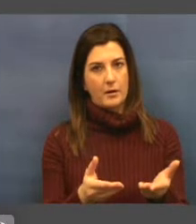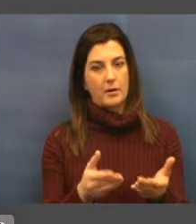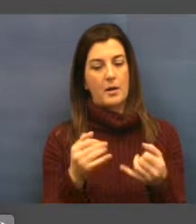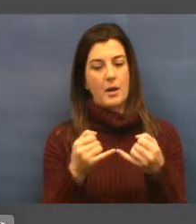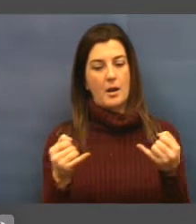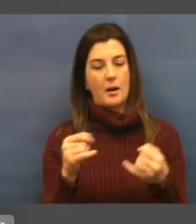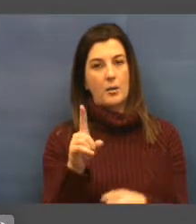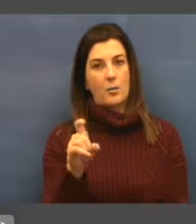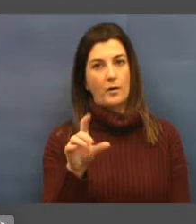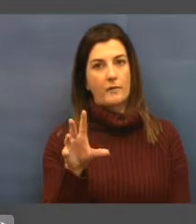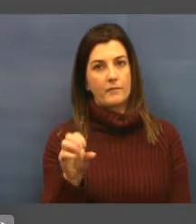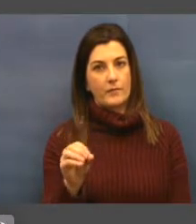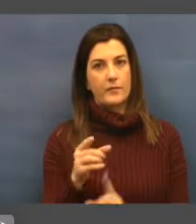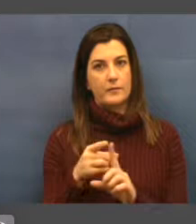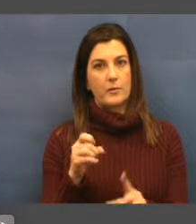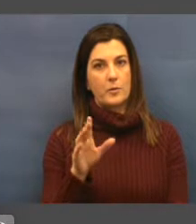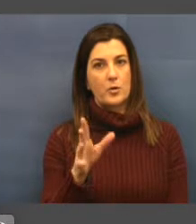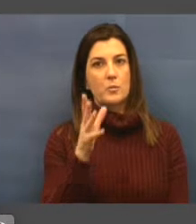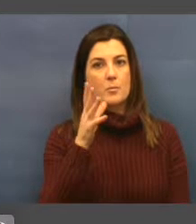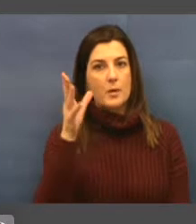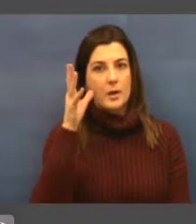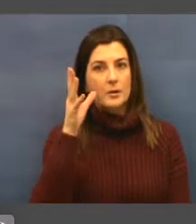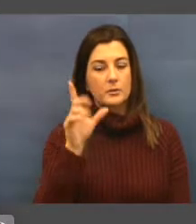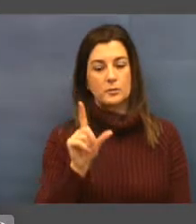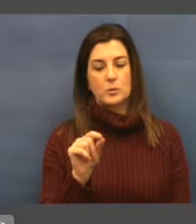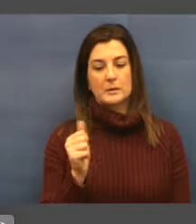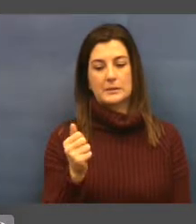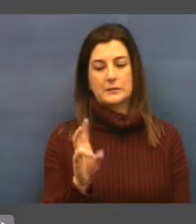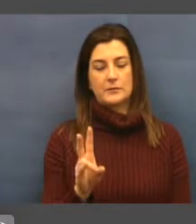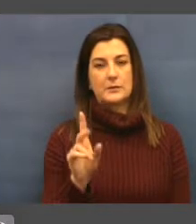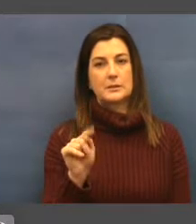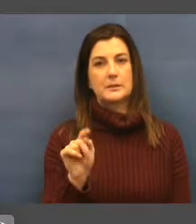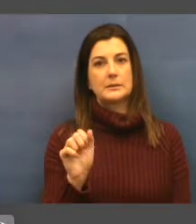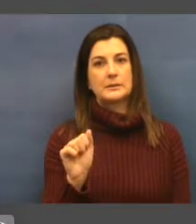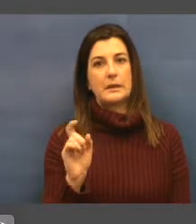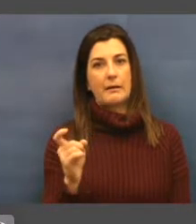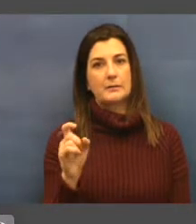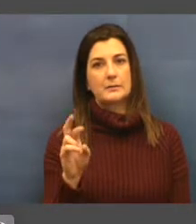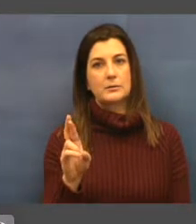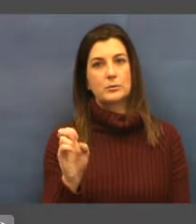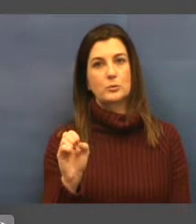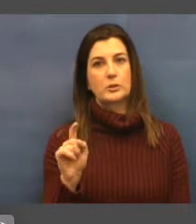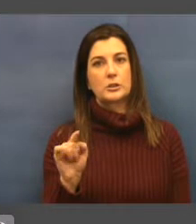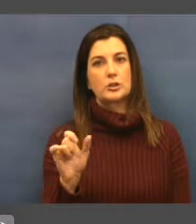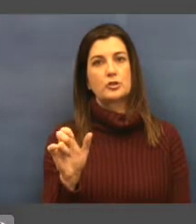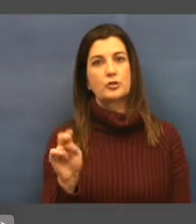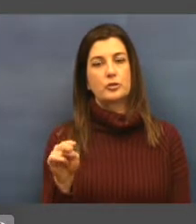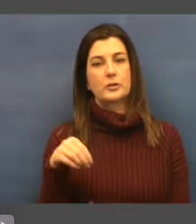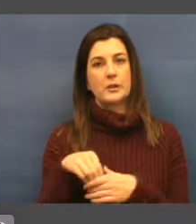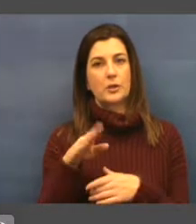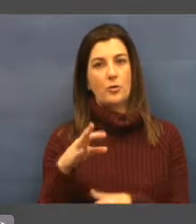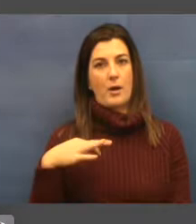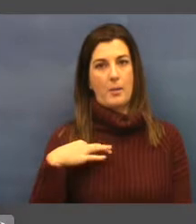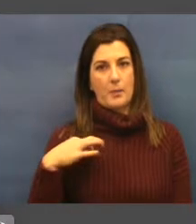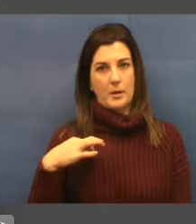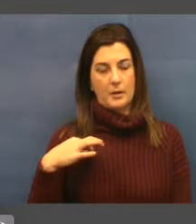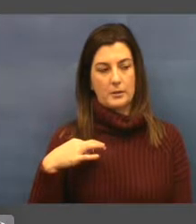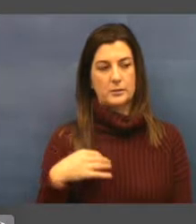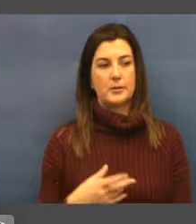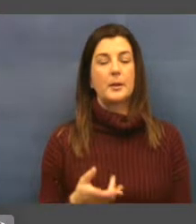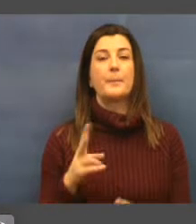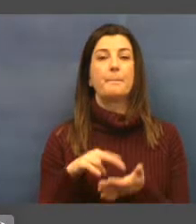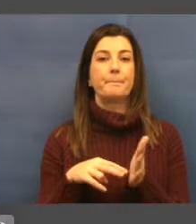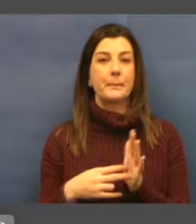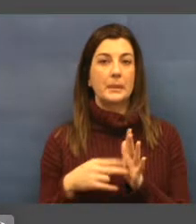line 150 from your parents' 2017 tax returns in your application. So the definition